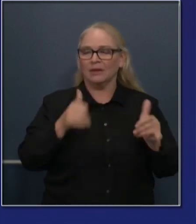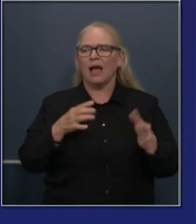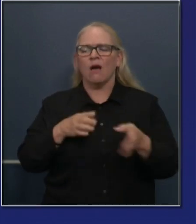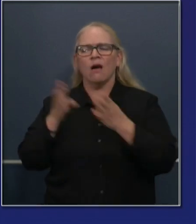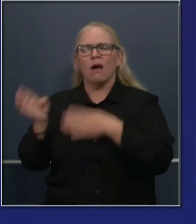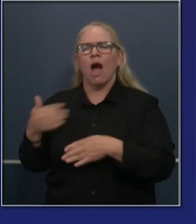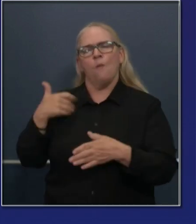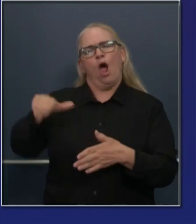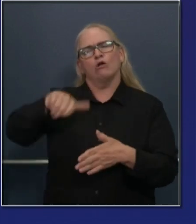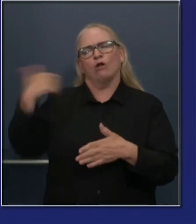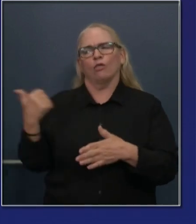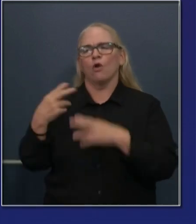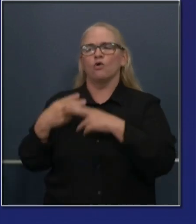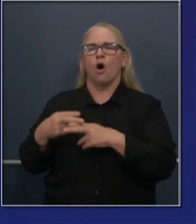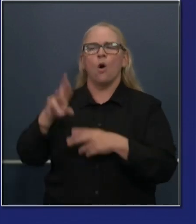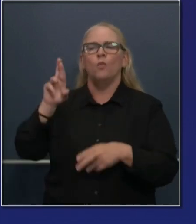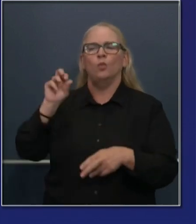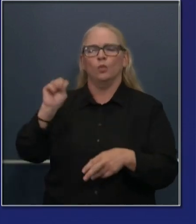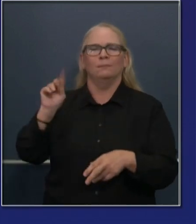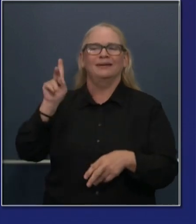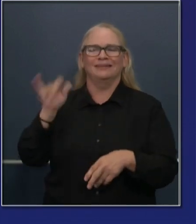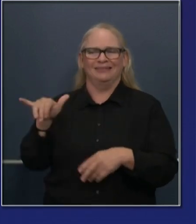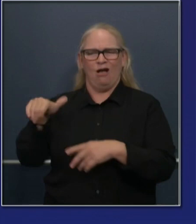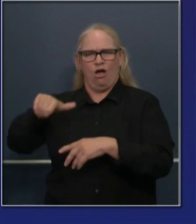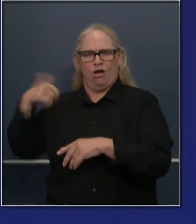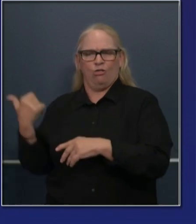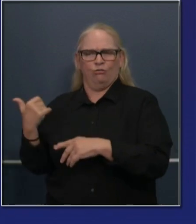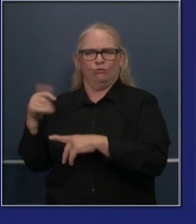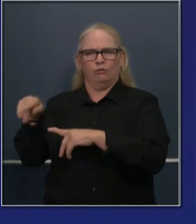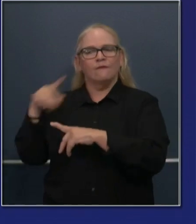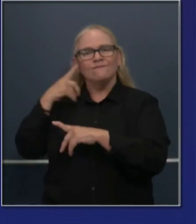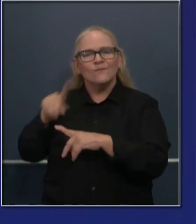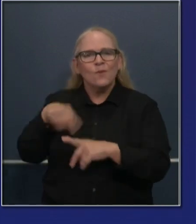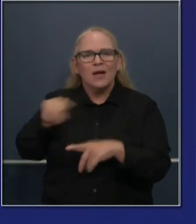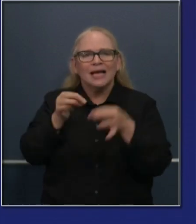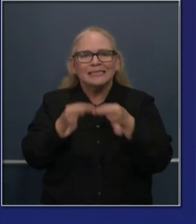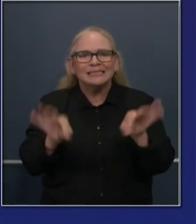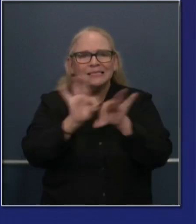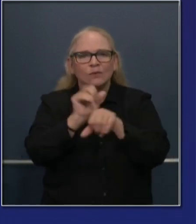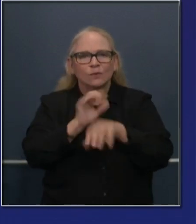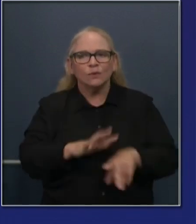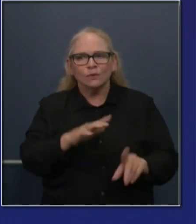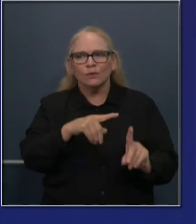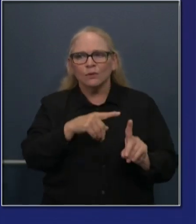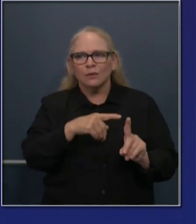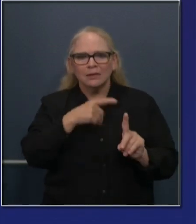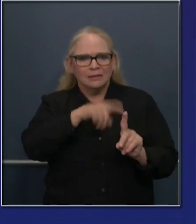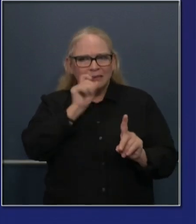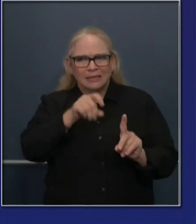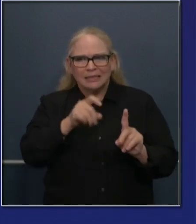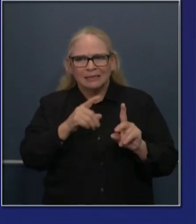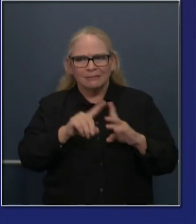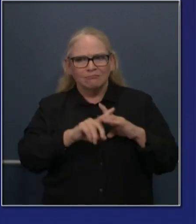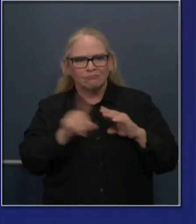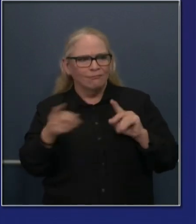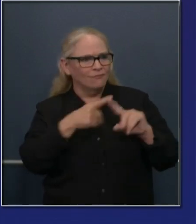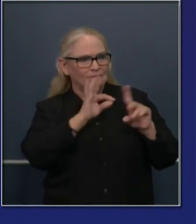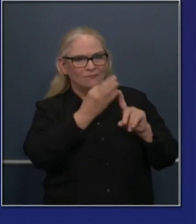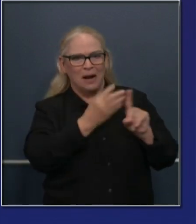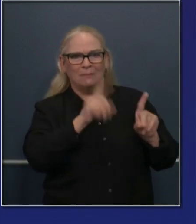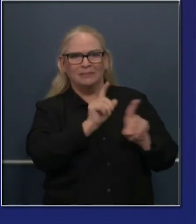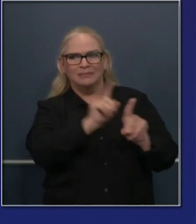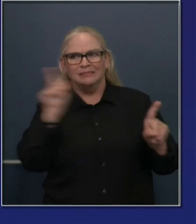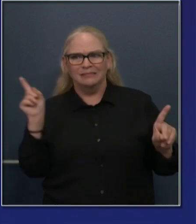it to those that may need that support to be isolated and quarantined. So we're opening up a